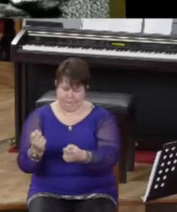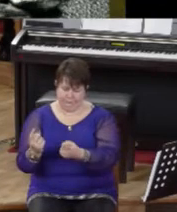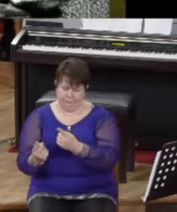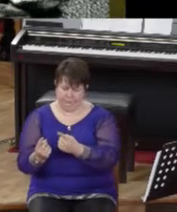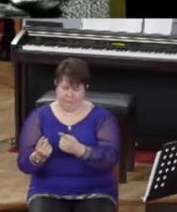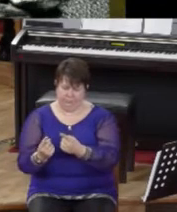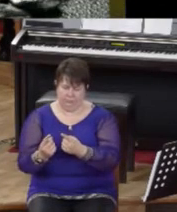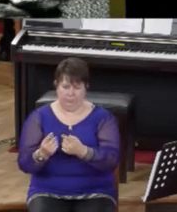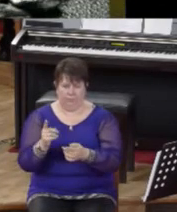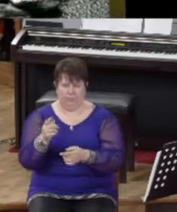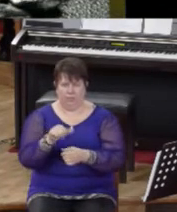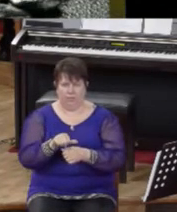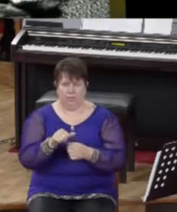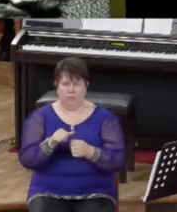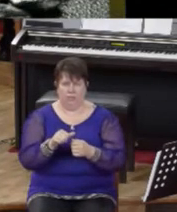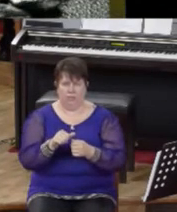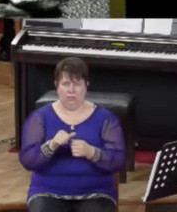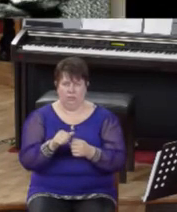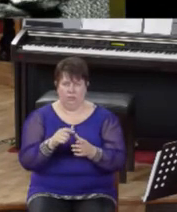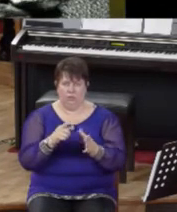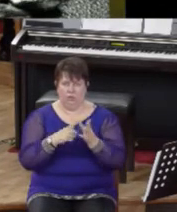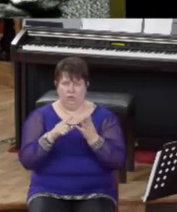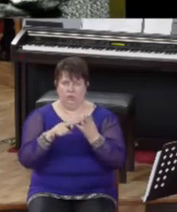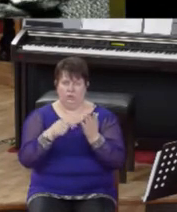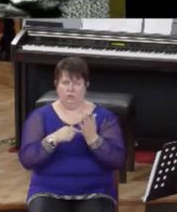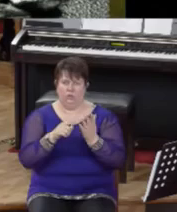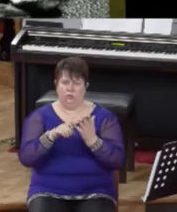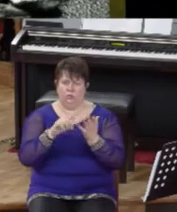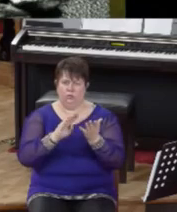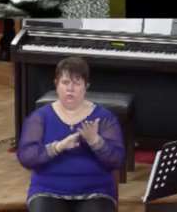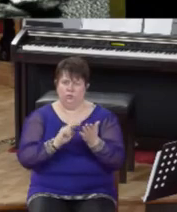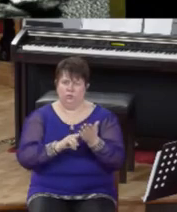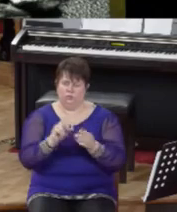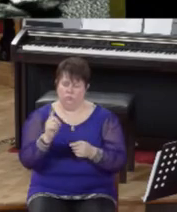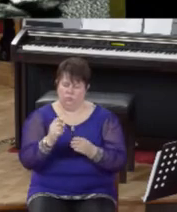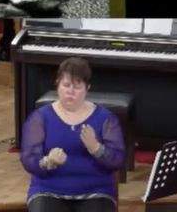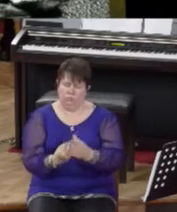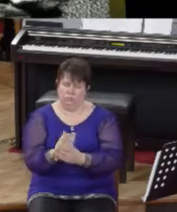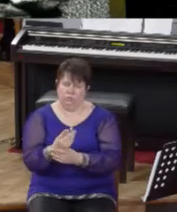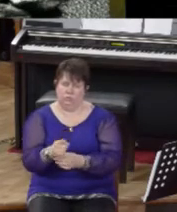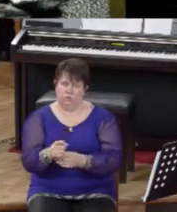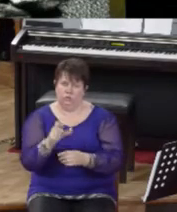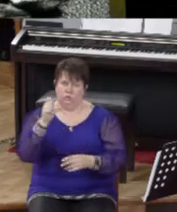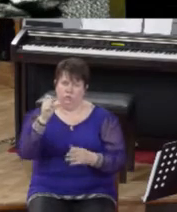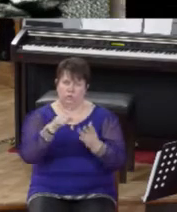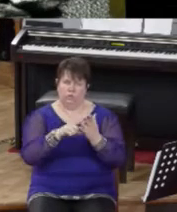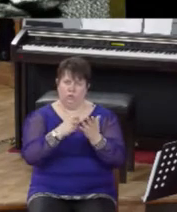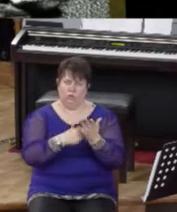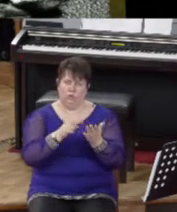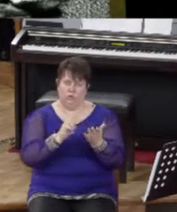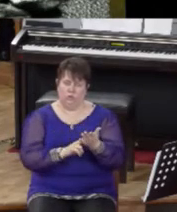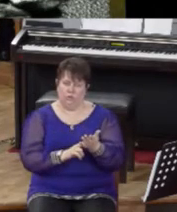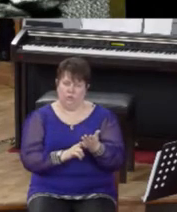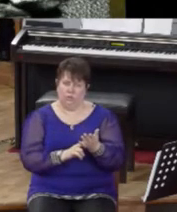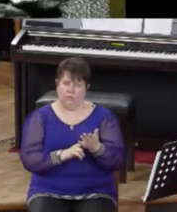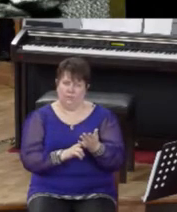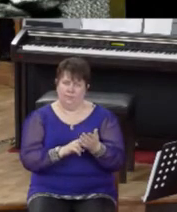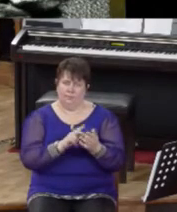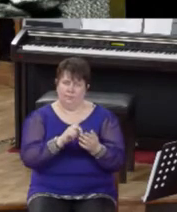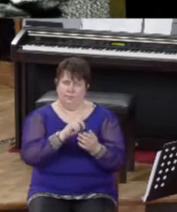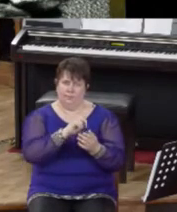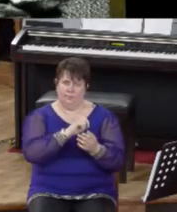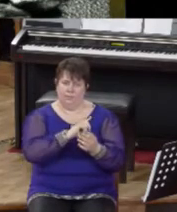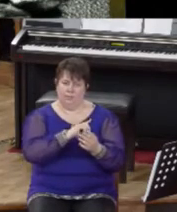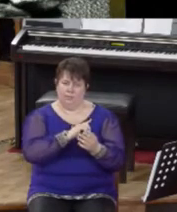And in the autumn, there was a big patch of corn, because the sheaf of corn that had been